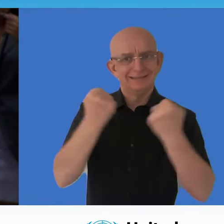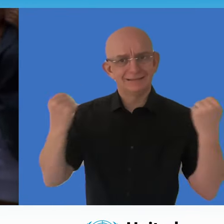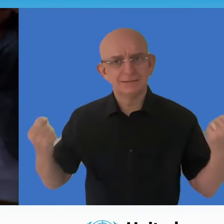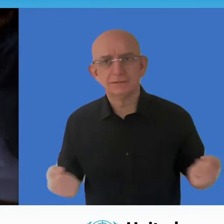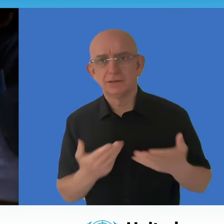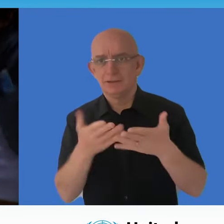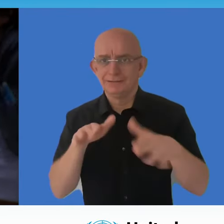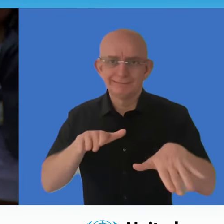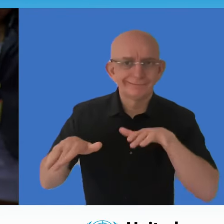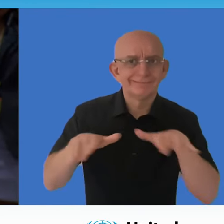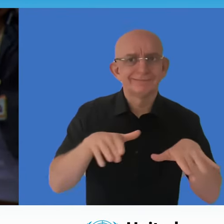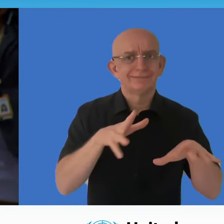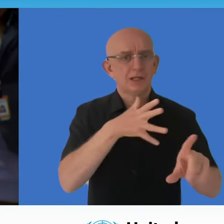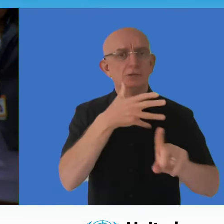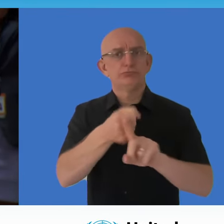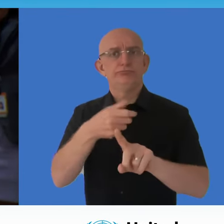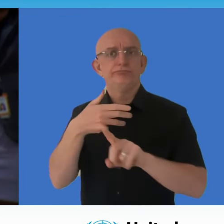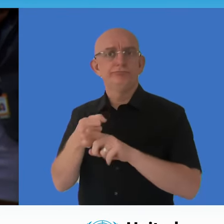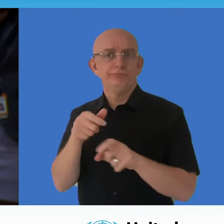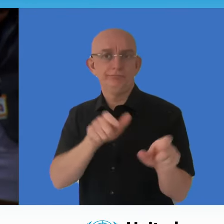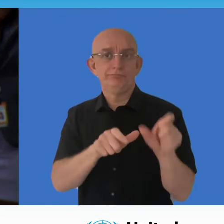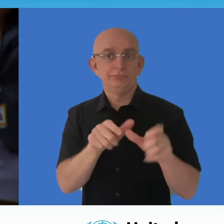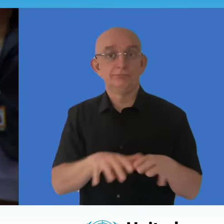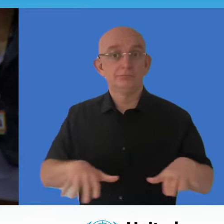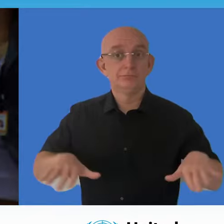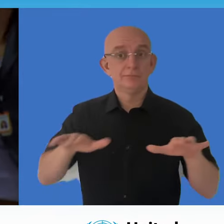and making a real difference.